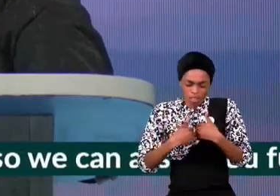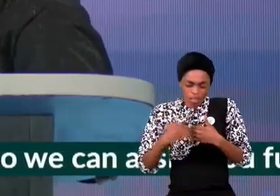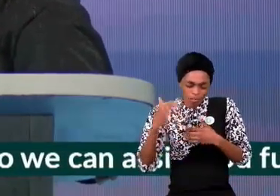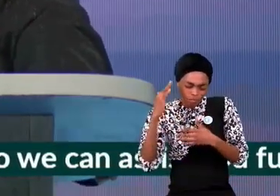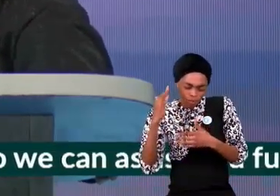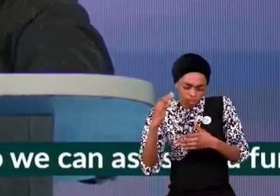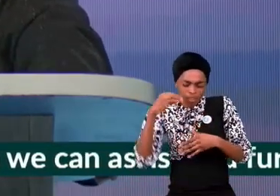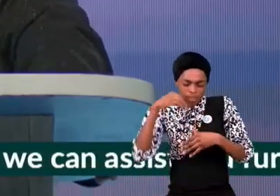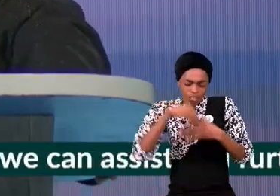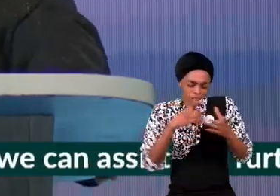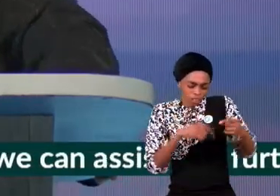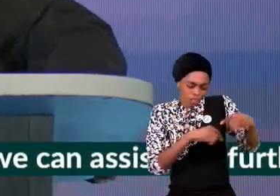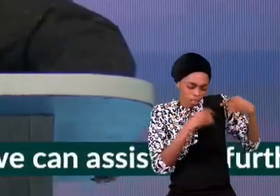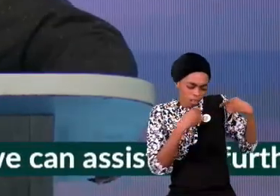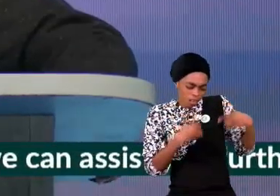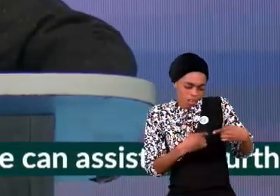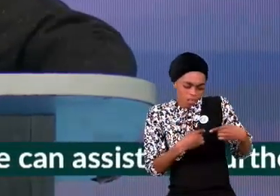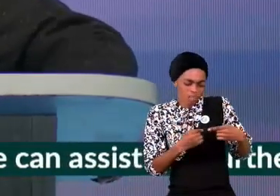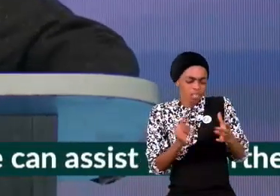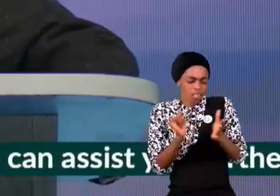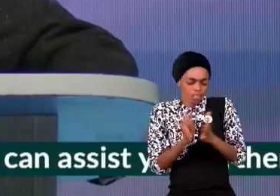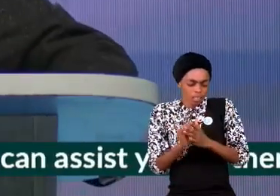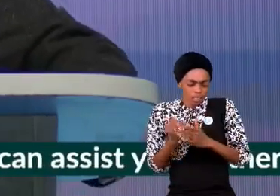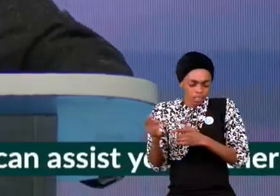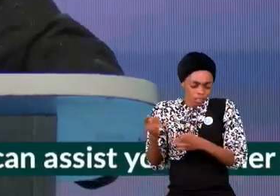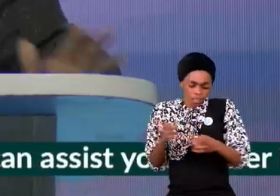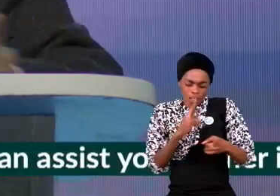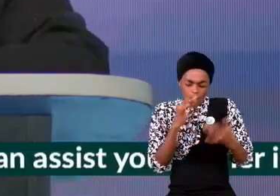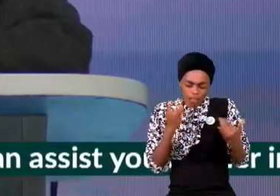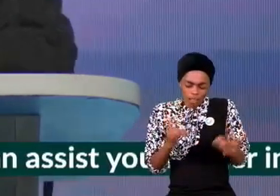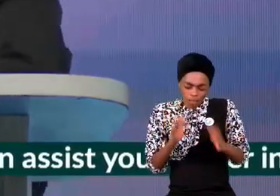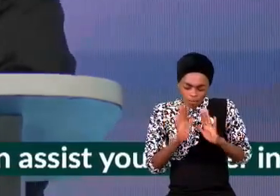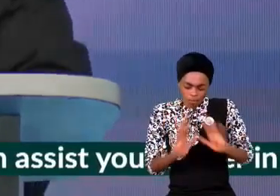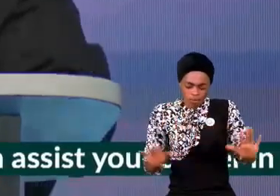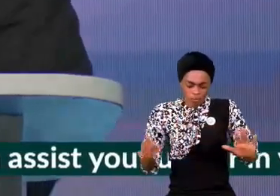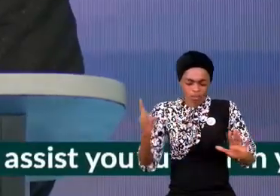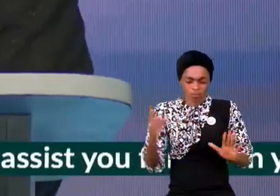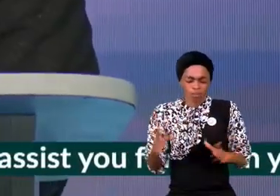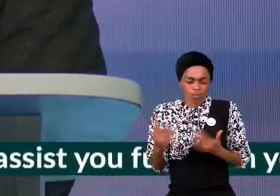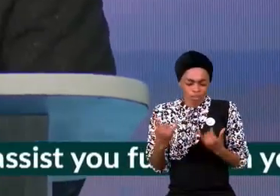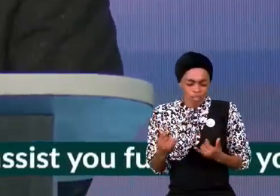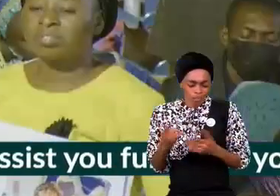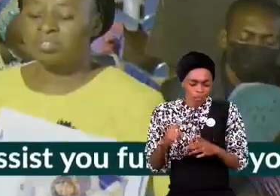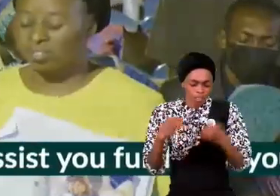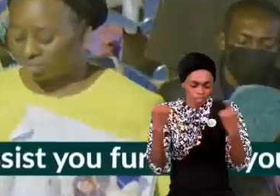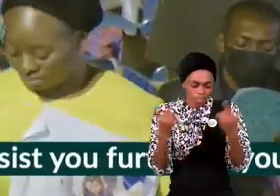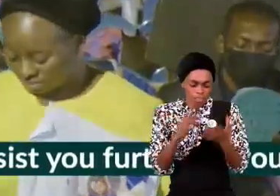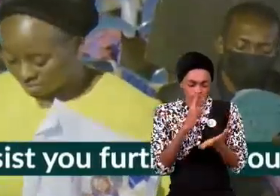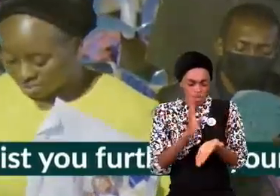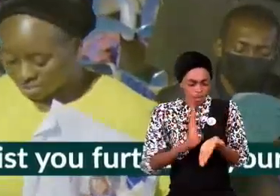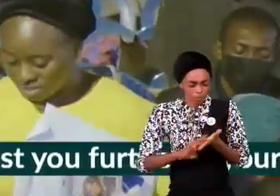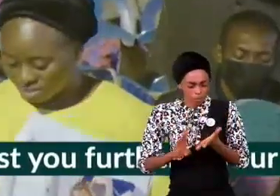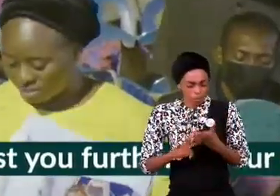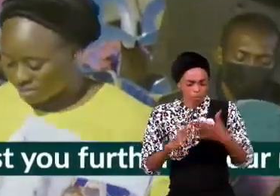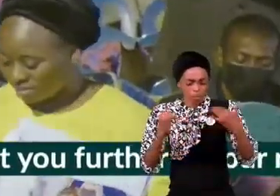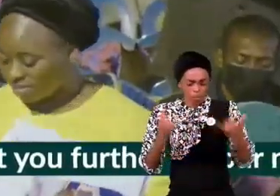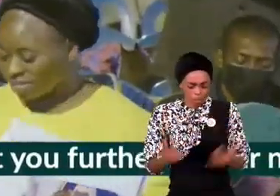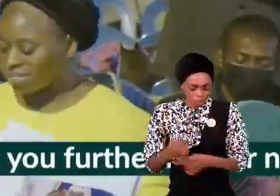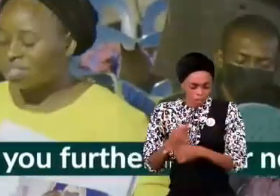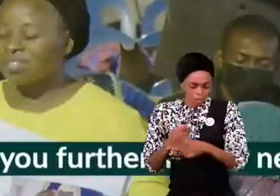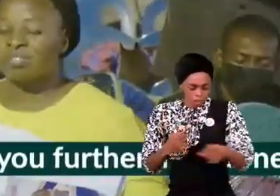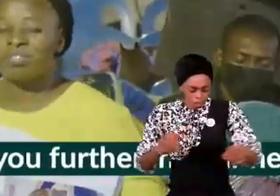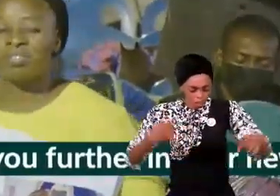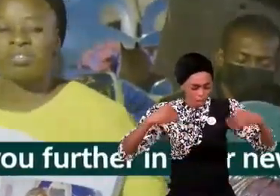Now their sins are forgiven. Now they have the salvation of the Lord. Thank you, Lord. Thank you,